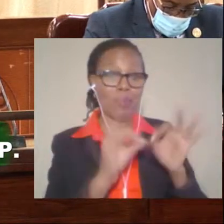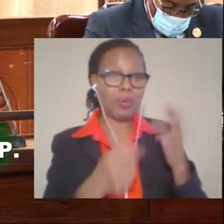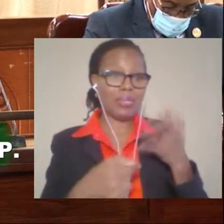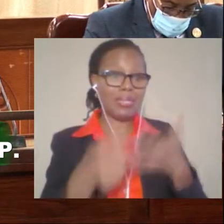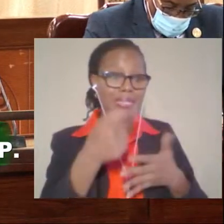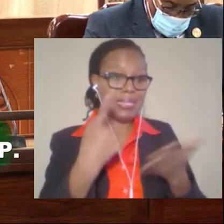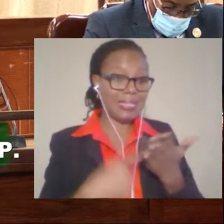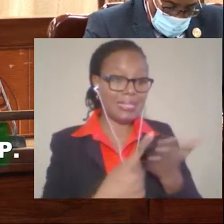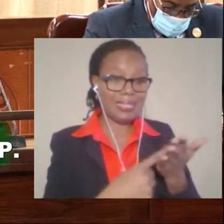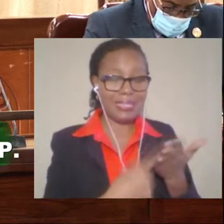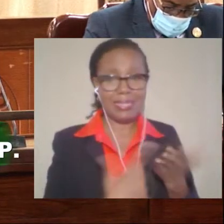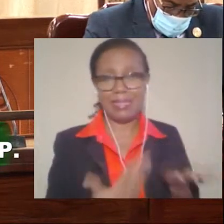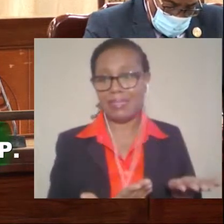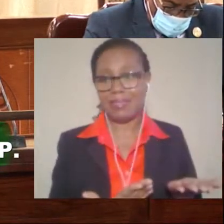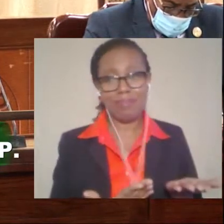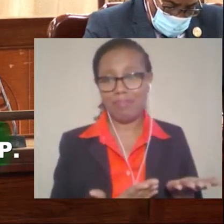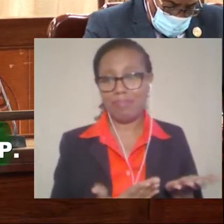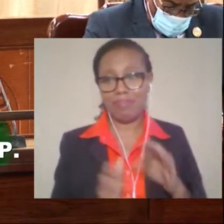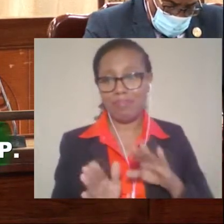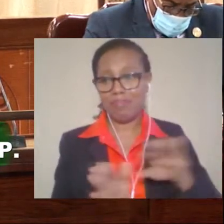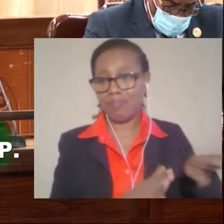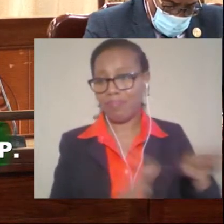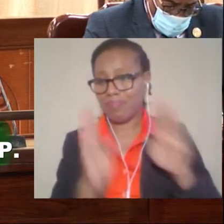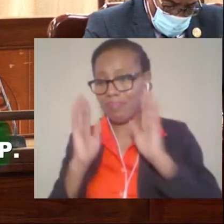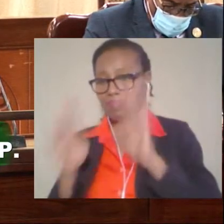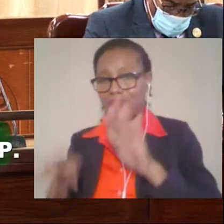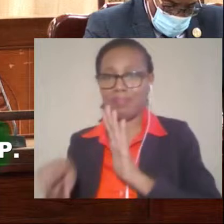negatives and with some of the